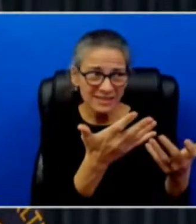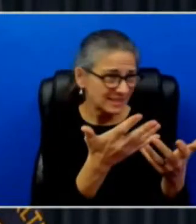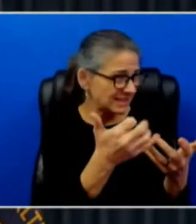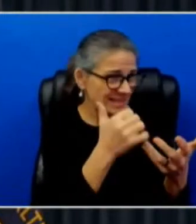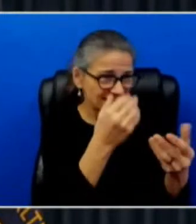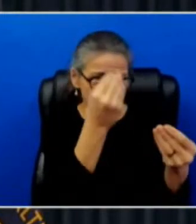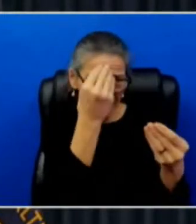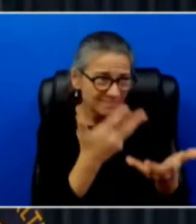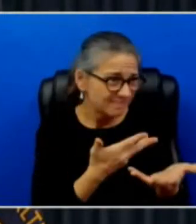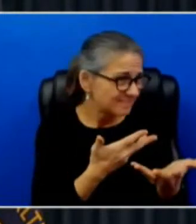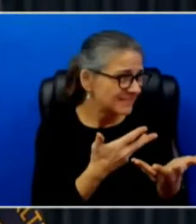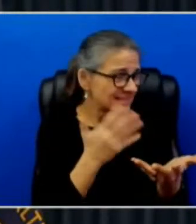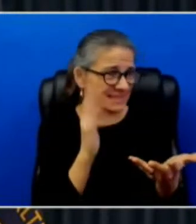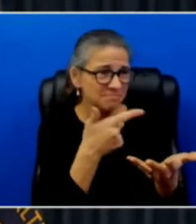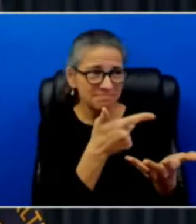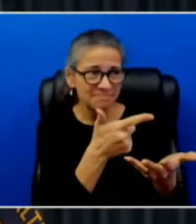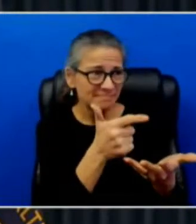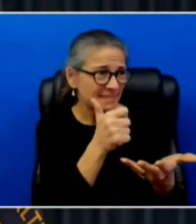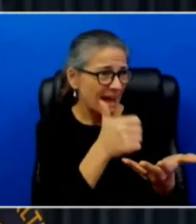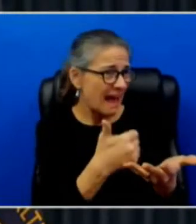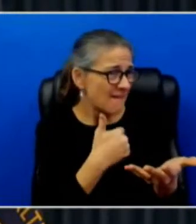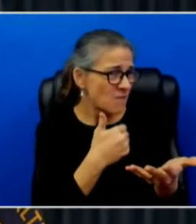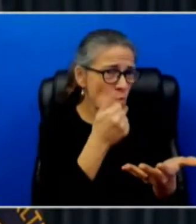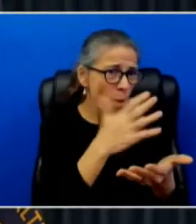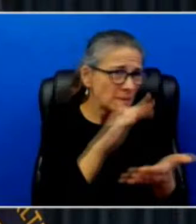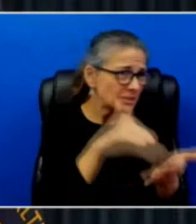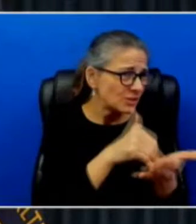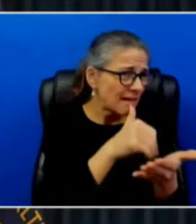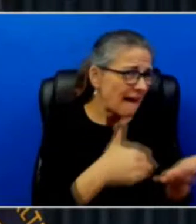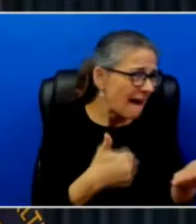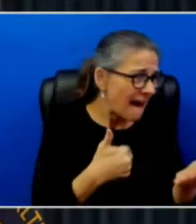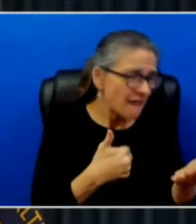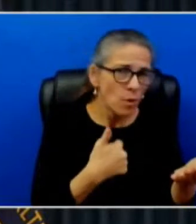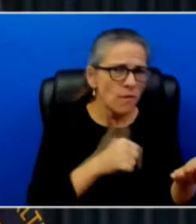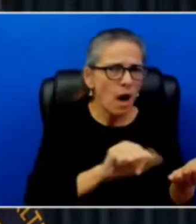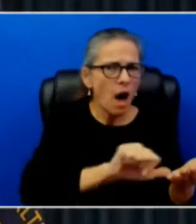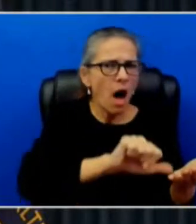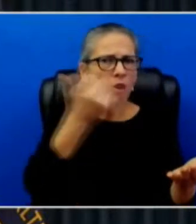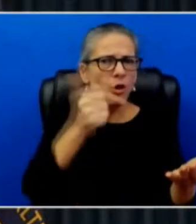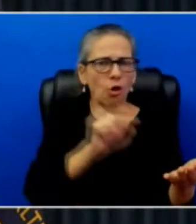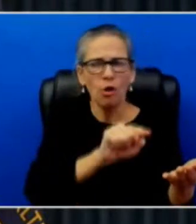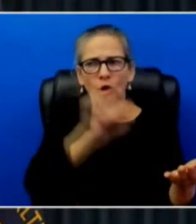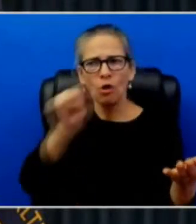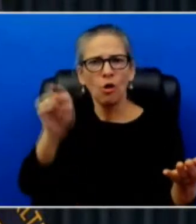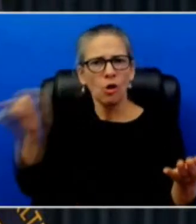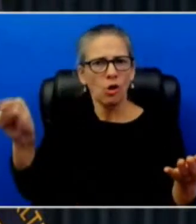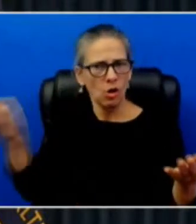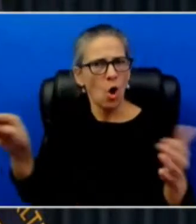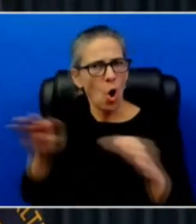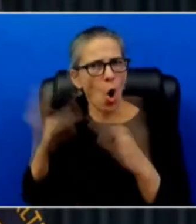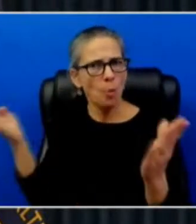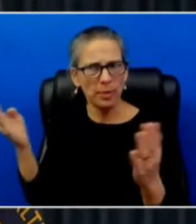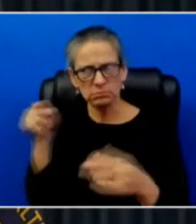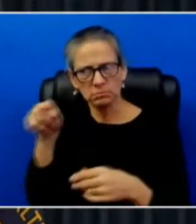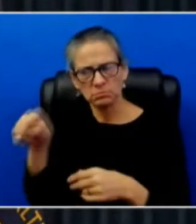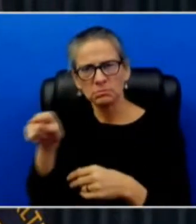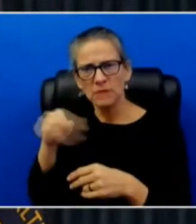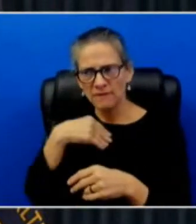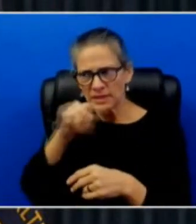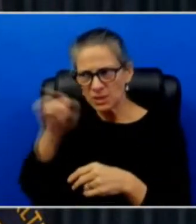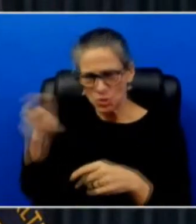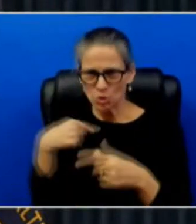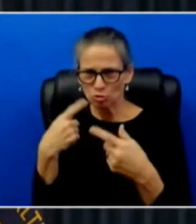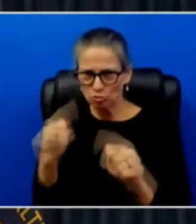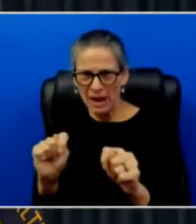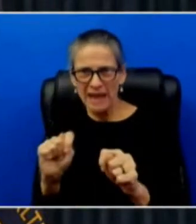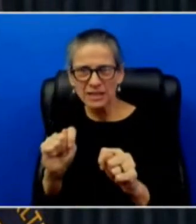be, there's not a warming center open there, we have other warming centers open across the Commonwealth, and we'll do our very, very best to provide you the